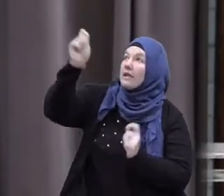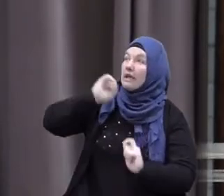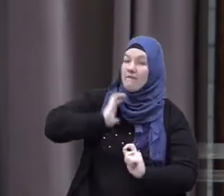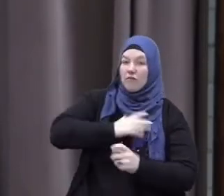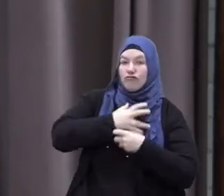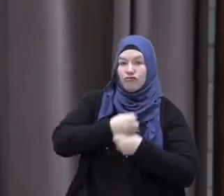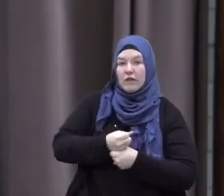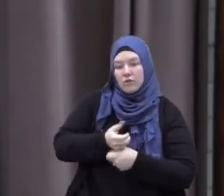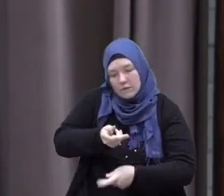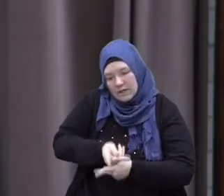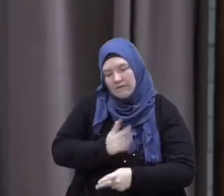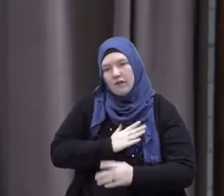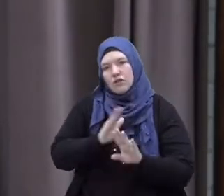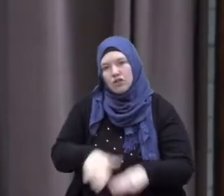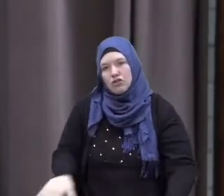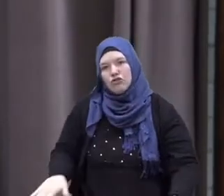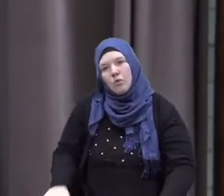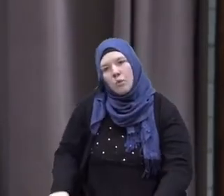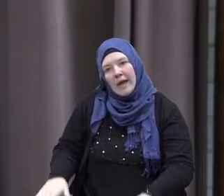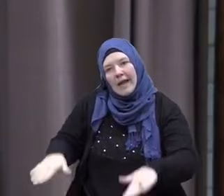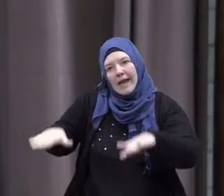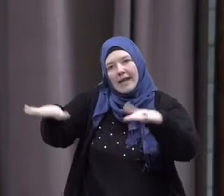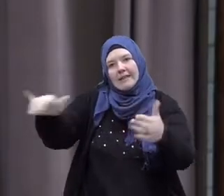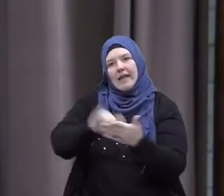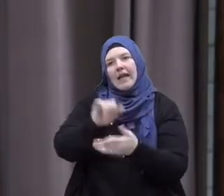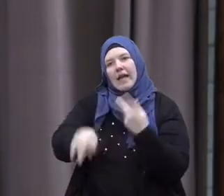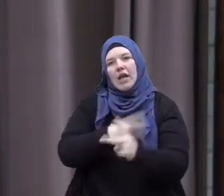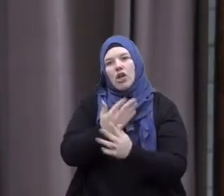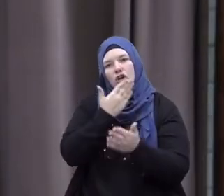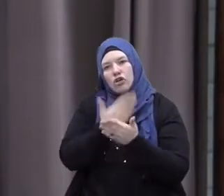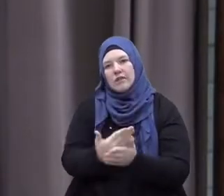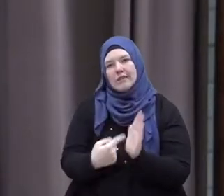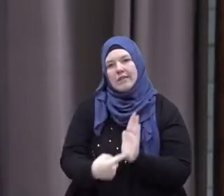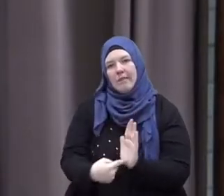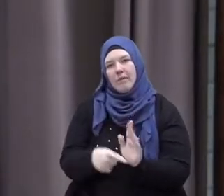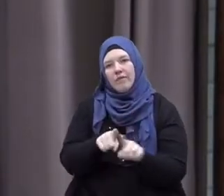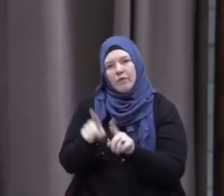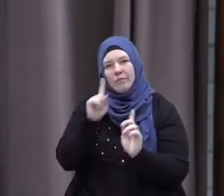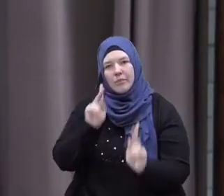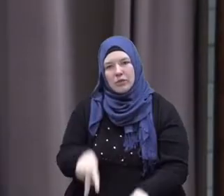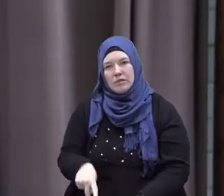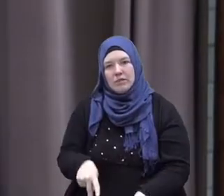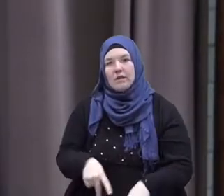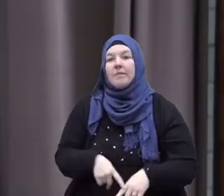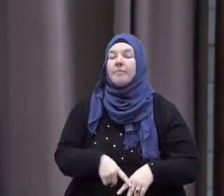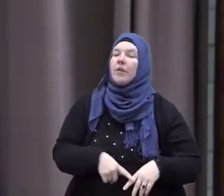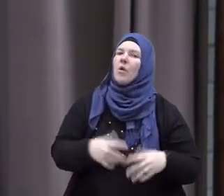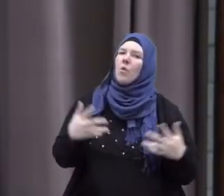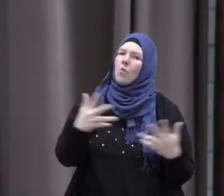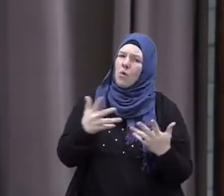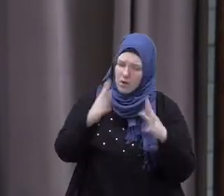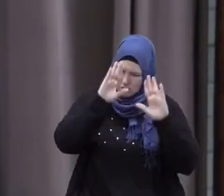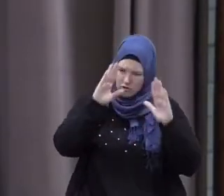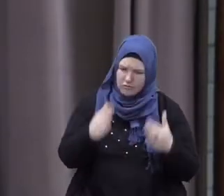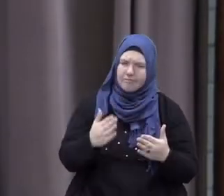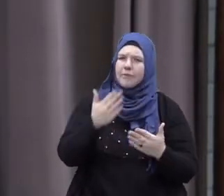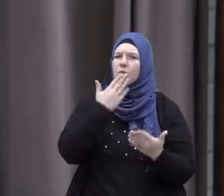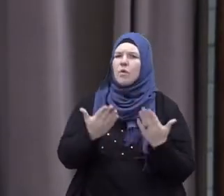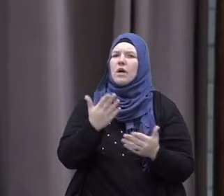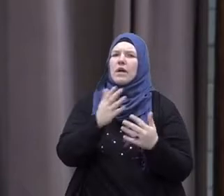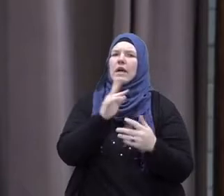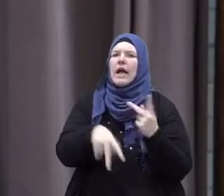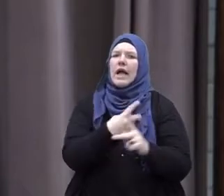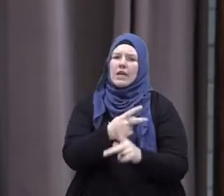to take care of our children, to raise this kind of generation. So let us focus on what qualities do these